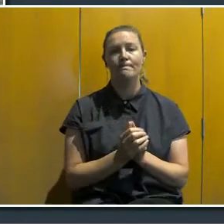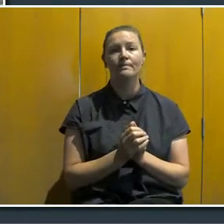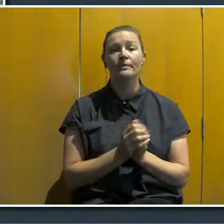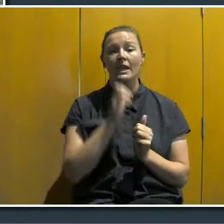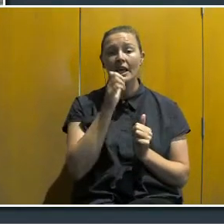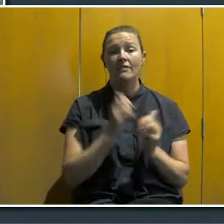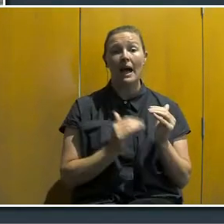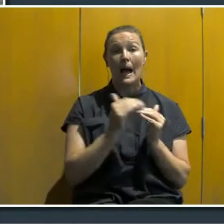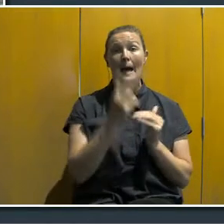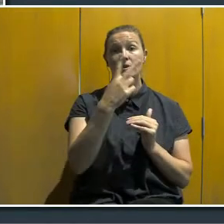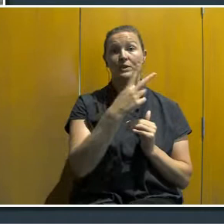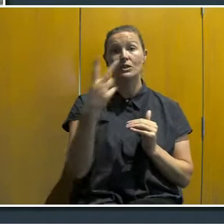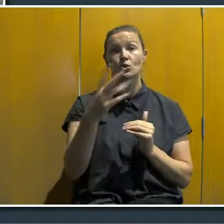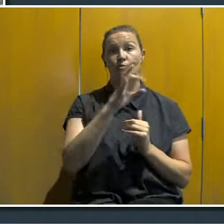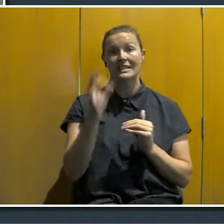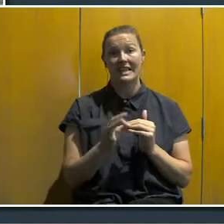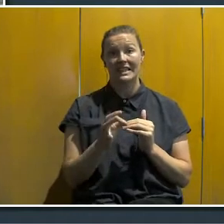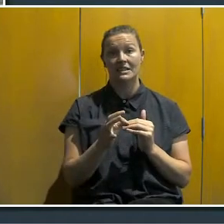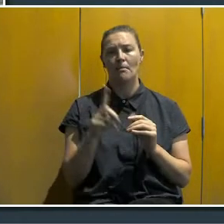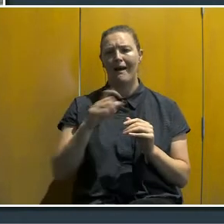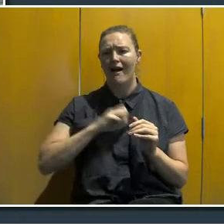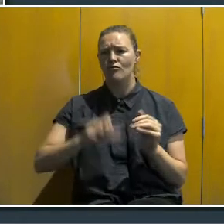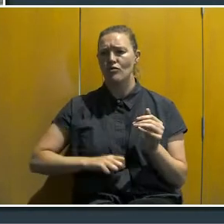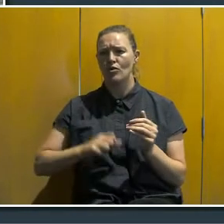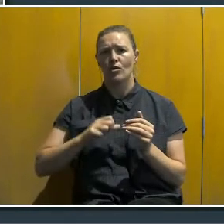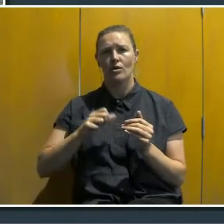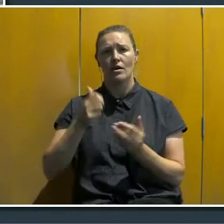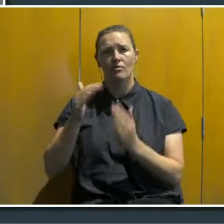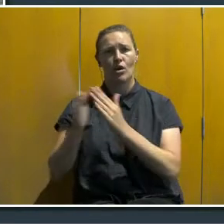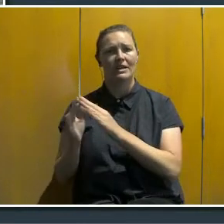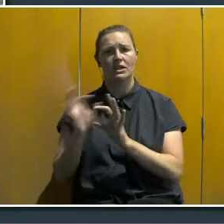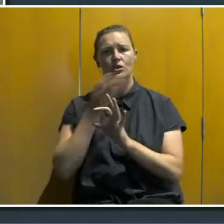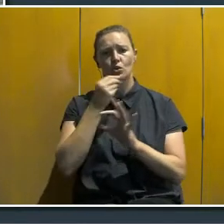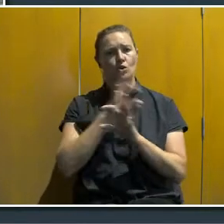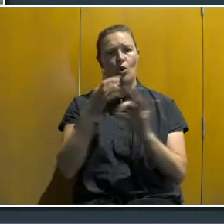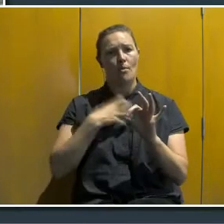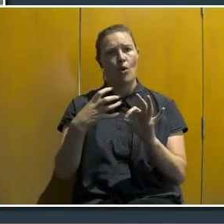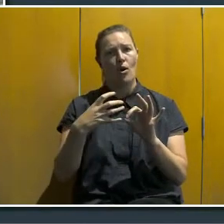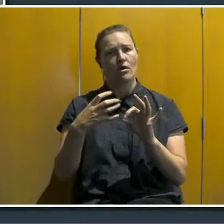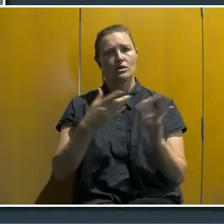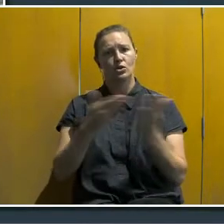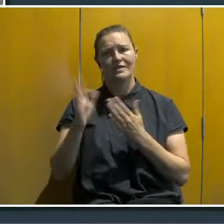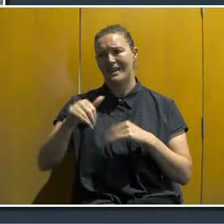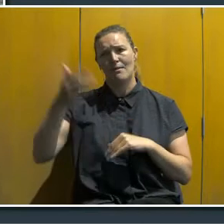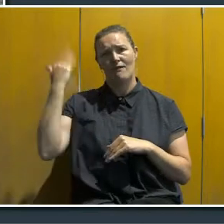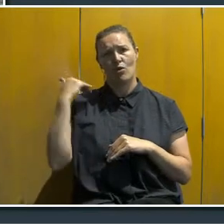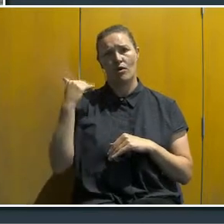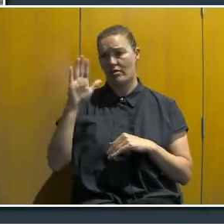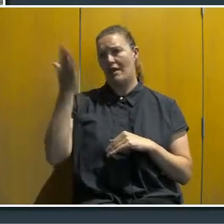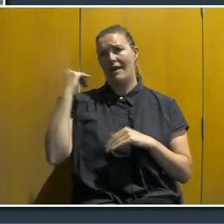by 22% when rural-based properties such as ours use no more council facilities than previous in the last review in